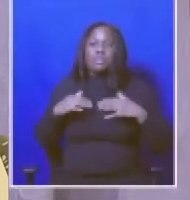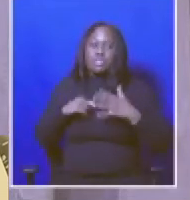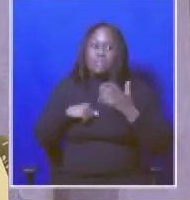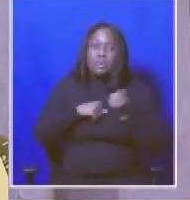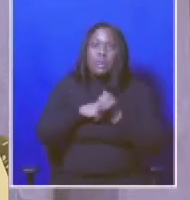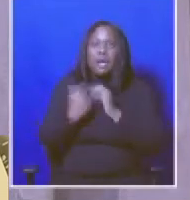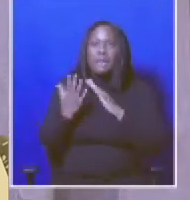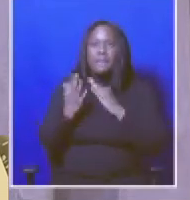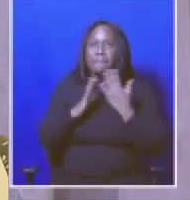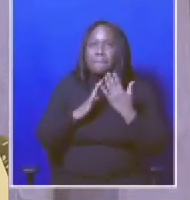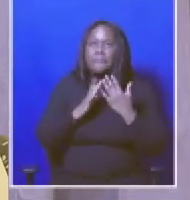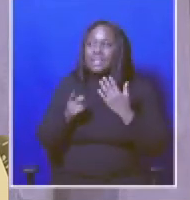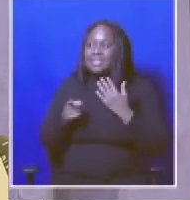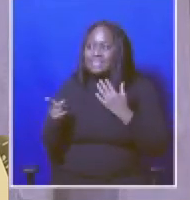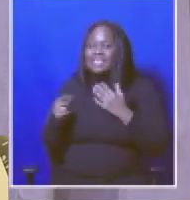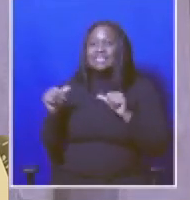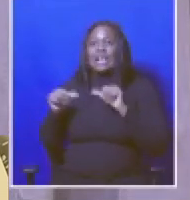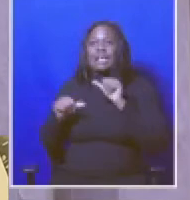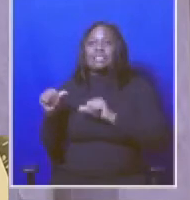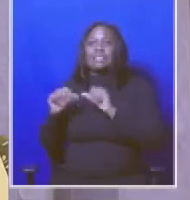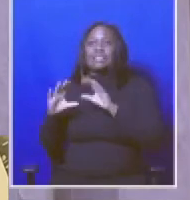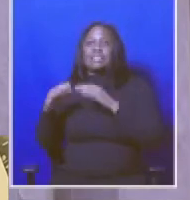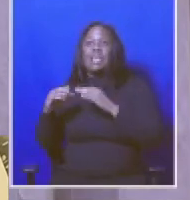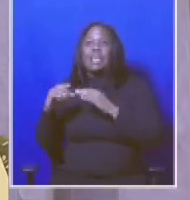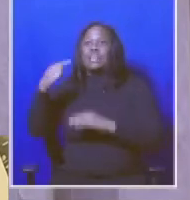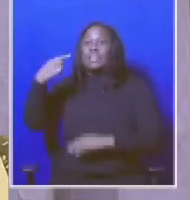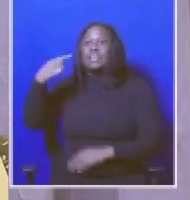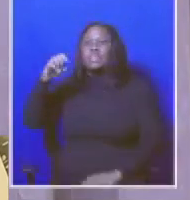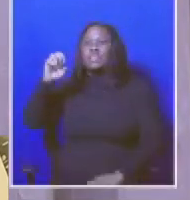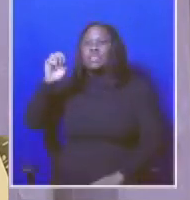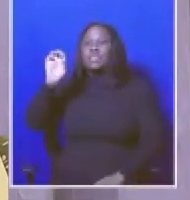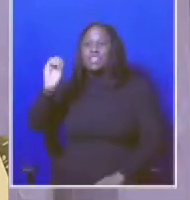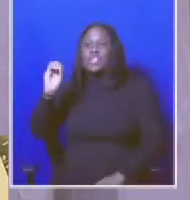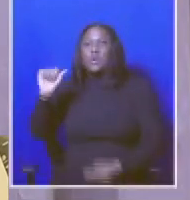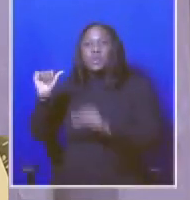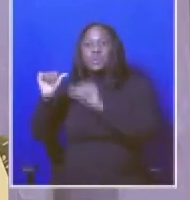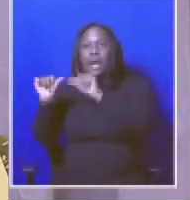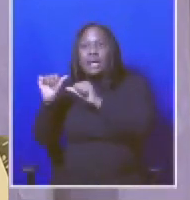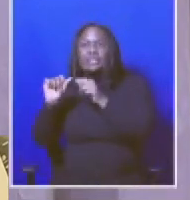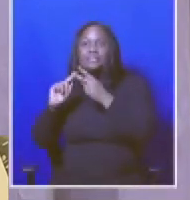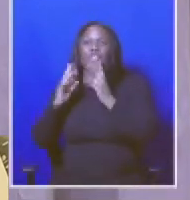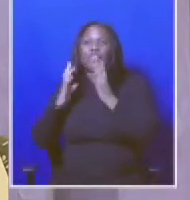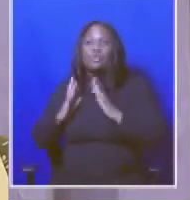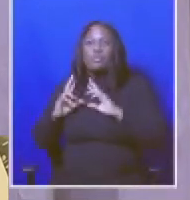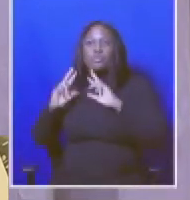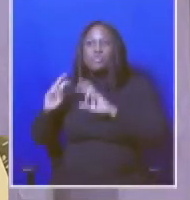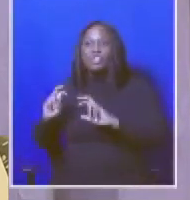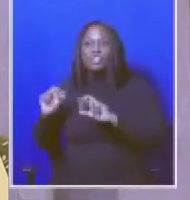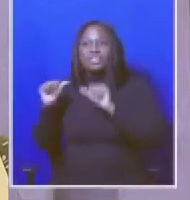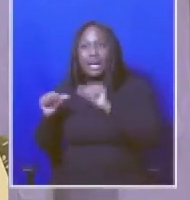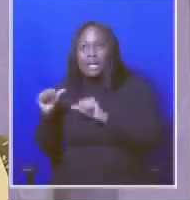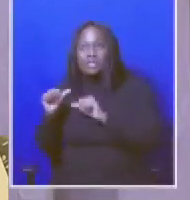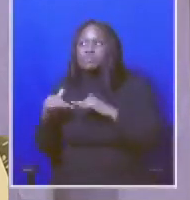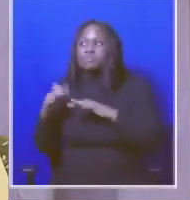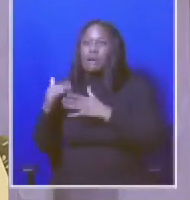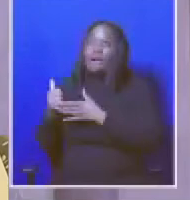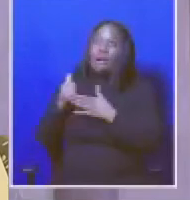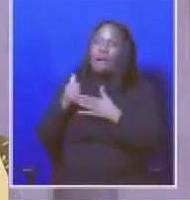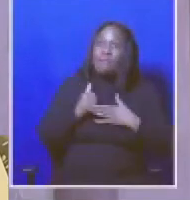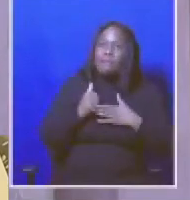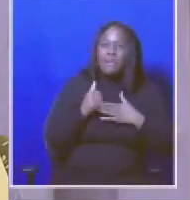the science councils, as we're seeing even during the period of